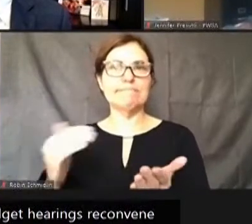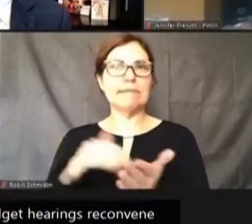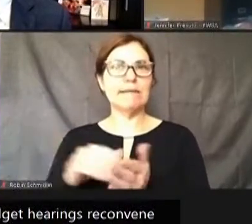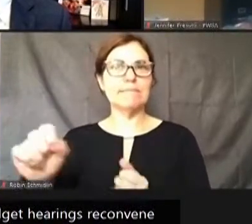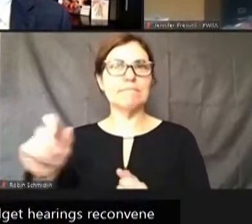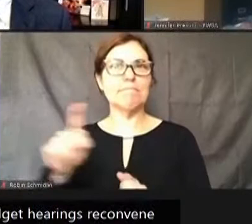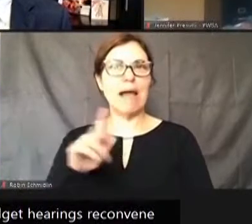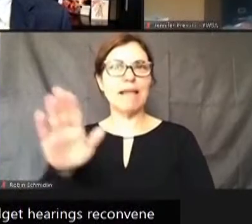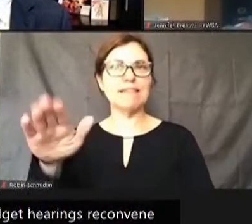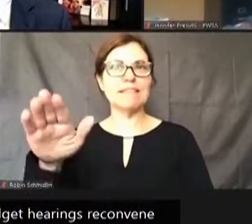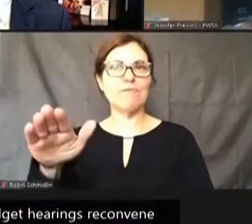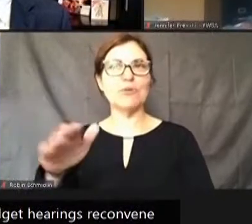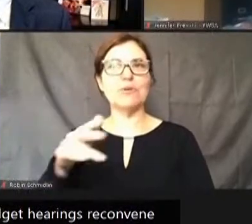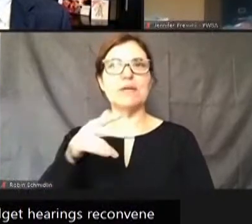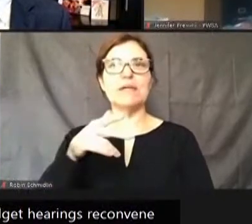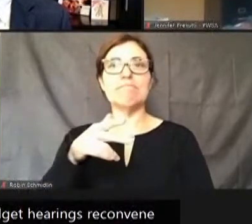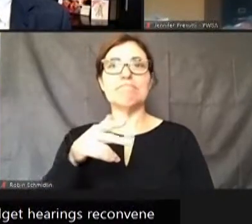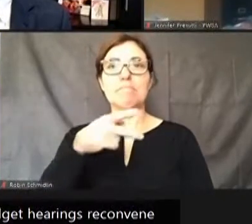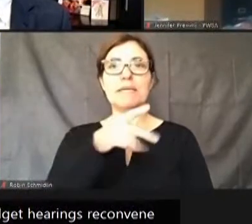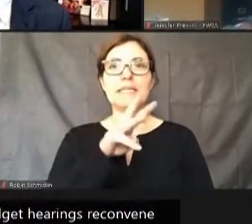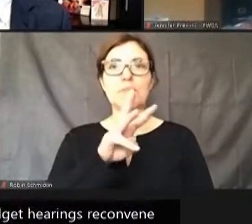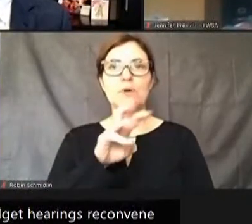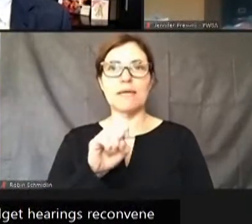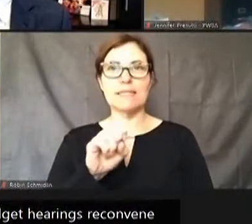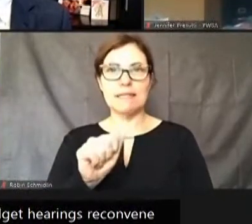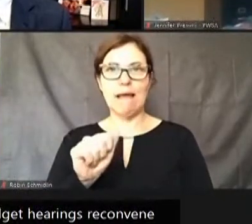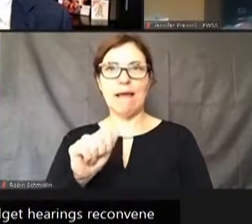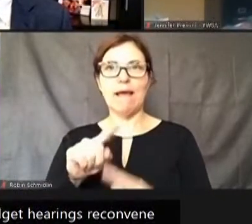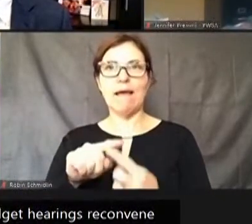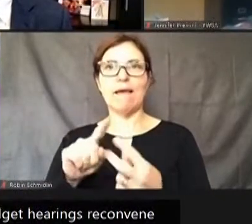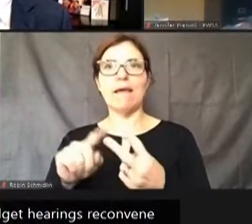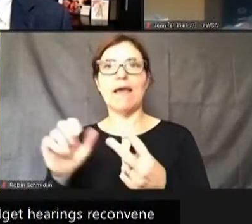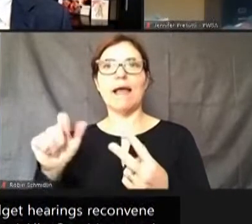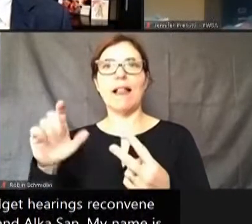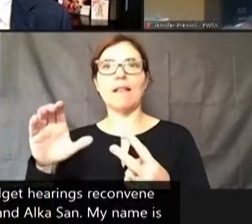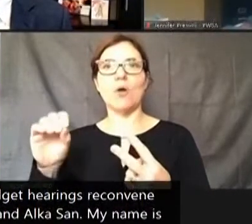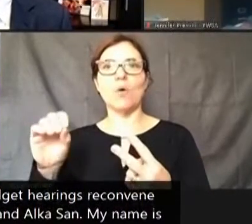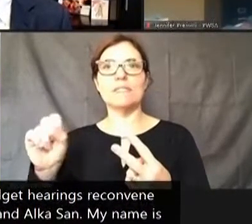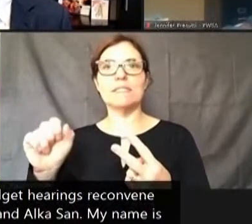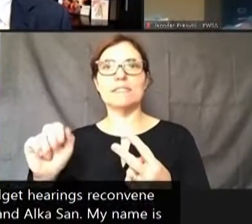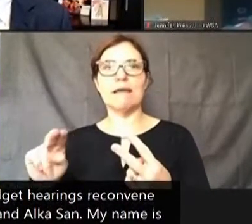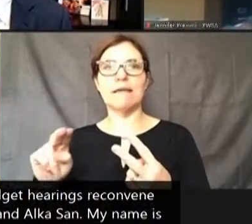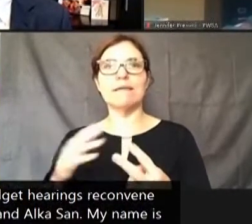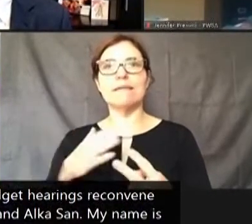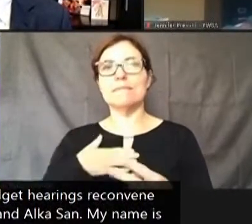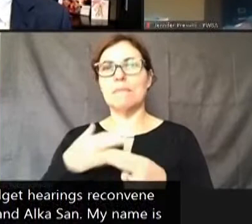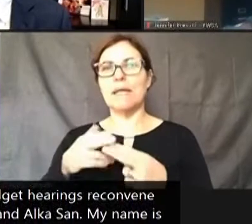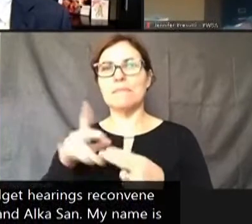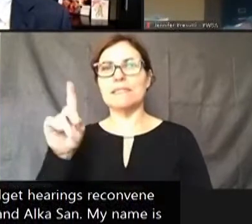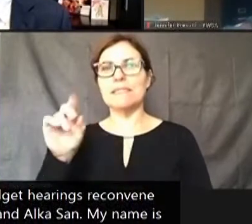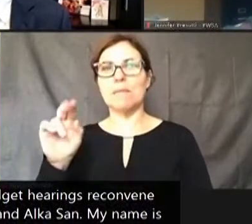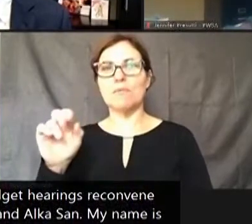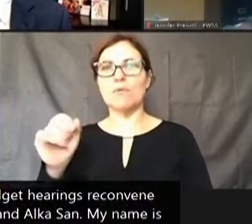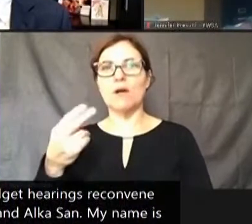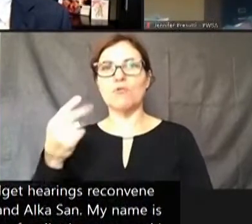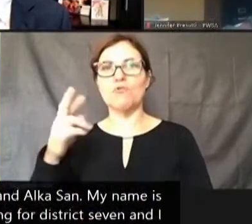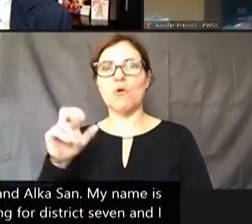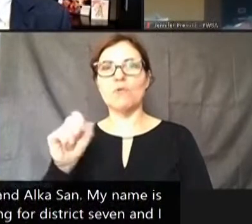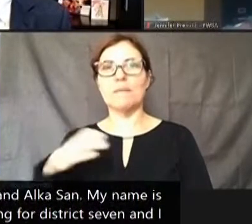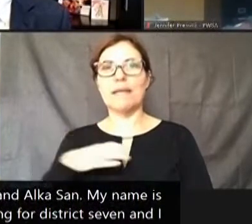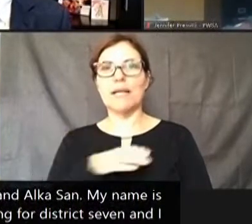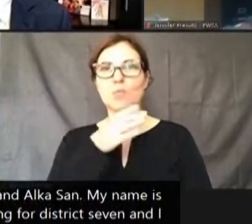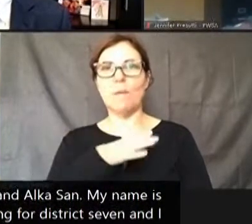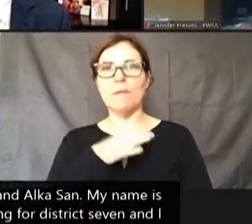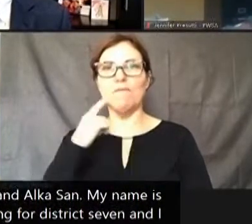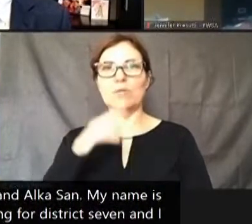with PWSA and ALCOSAN. My name is Deborah Gross. I am a councilwoman for District 7 and I chair Intergovernmental